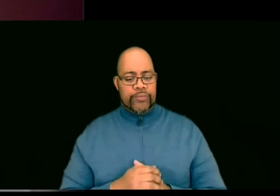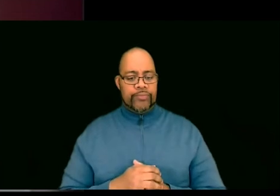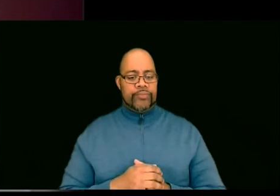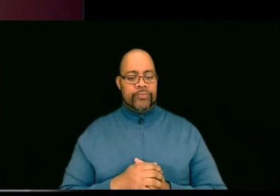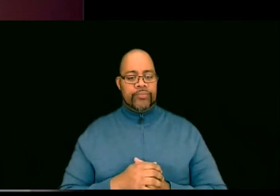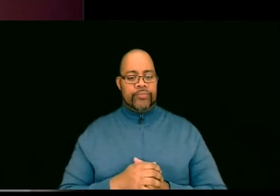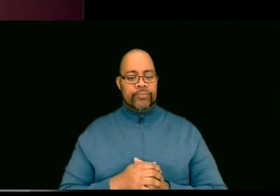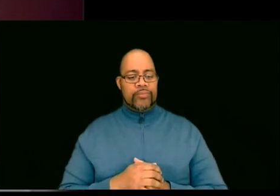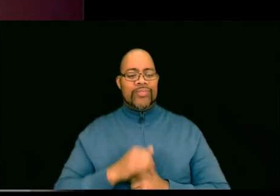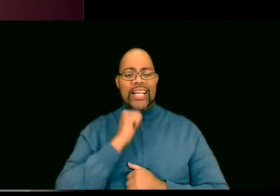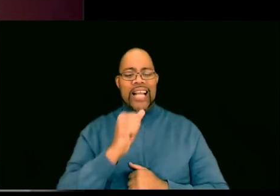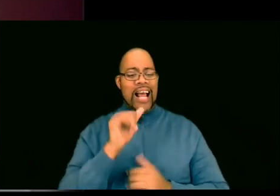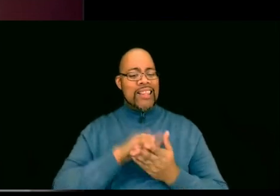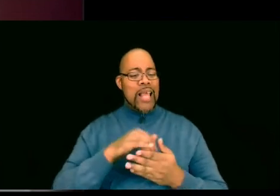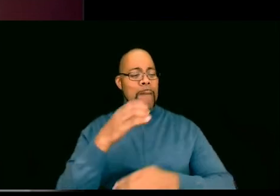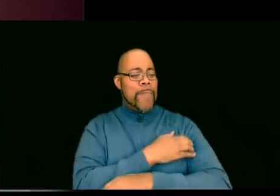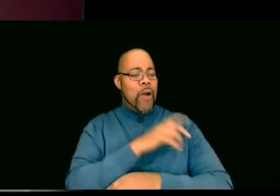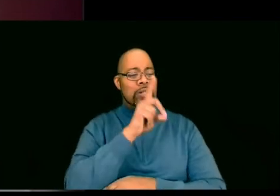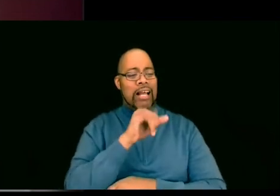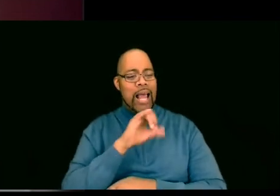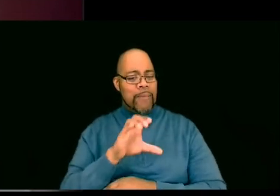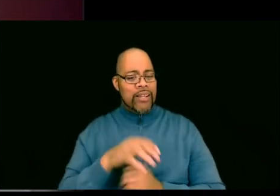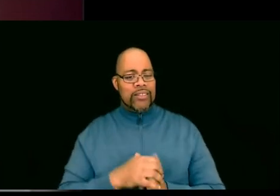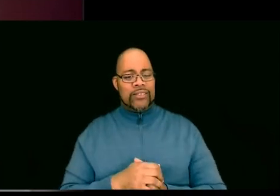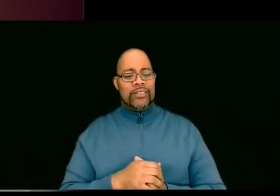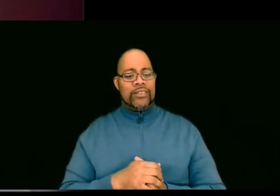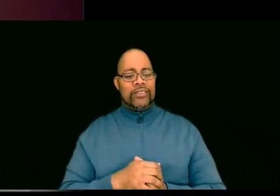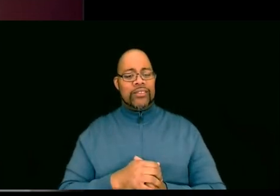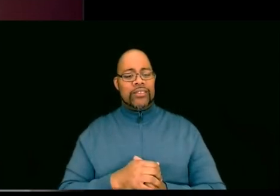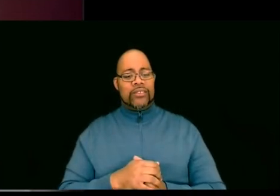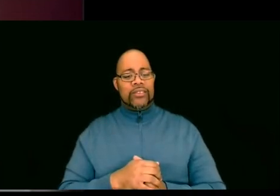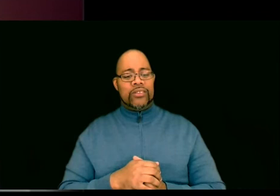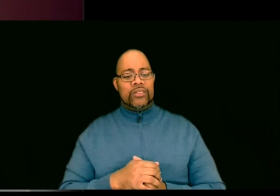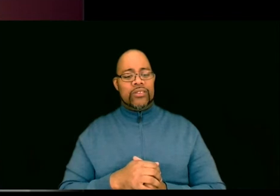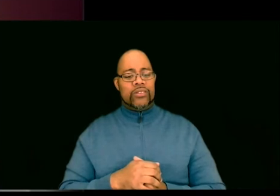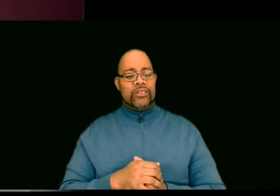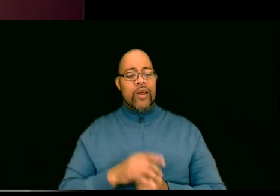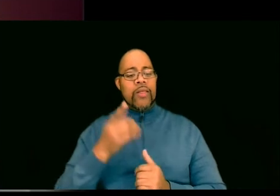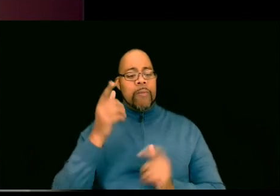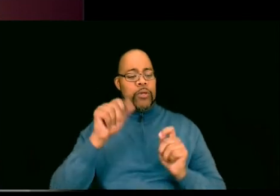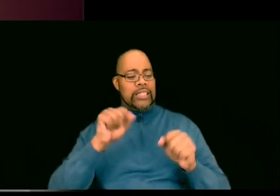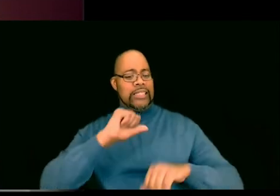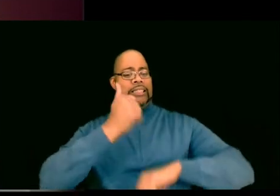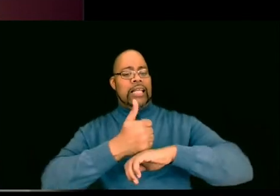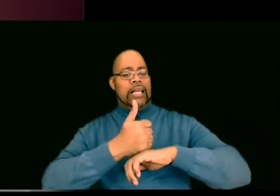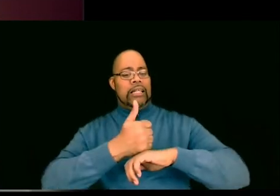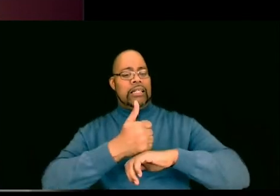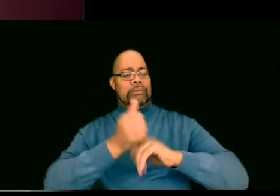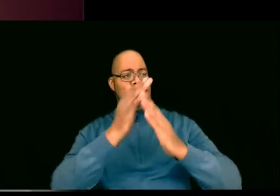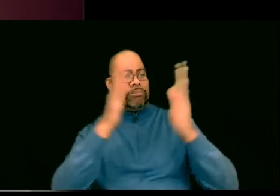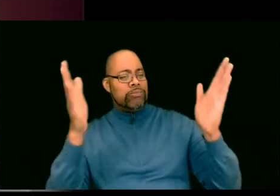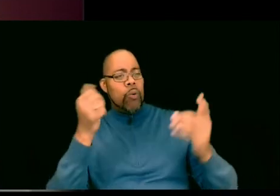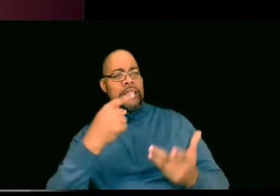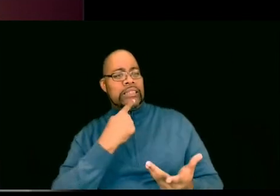together. It's not this power dynamic that one gets to set the